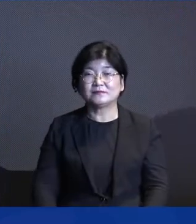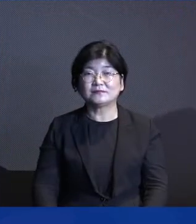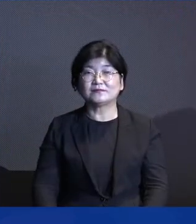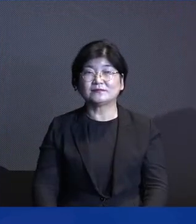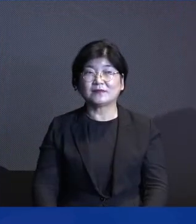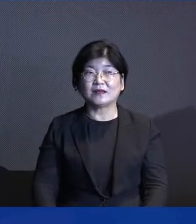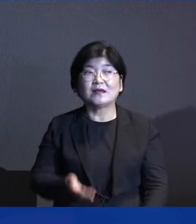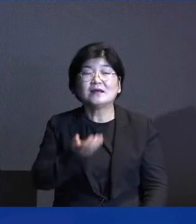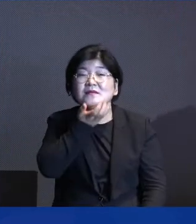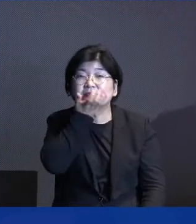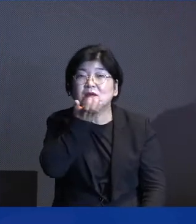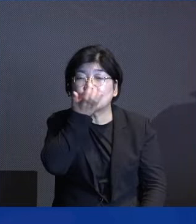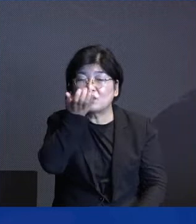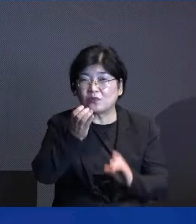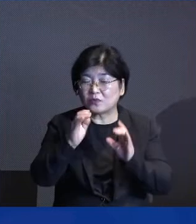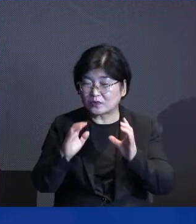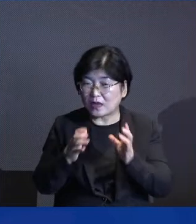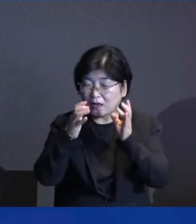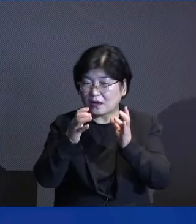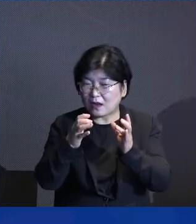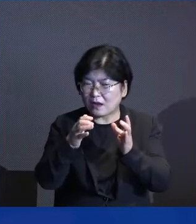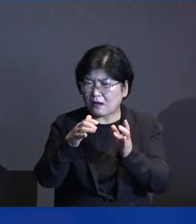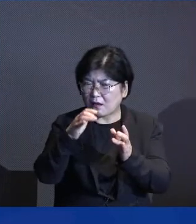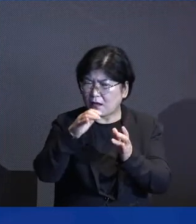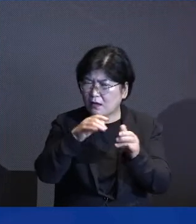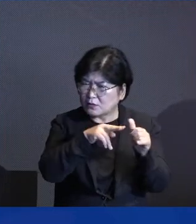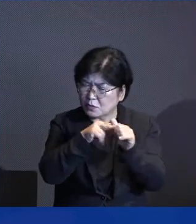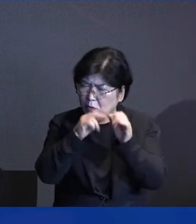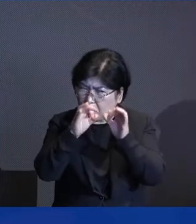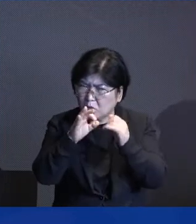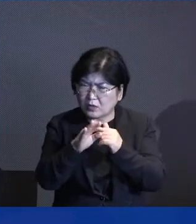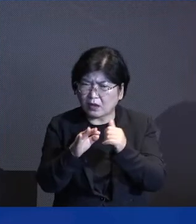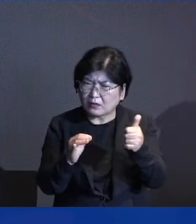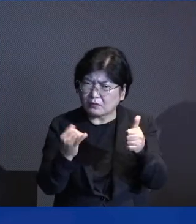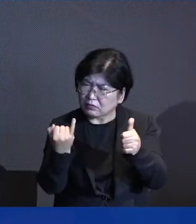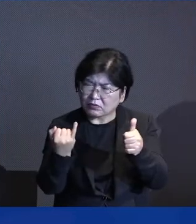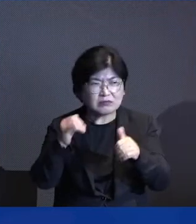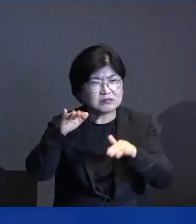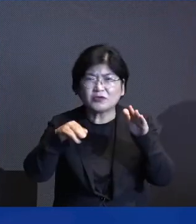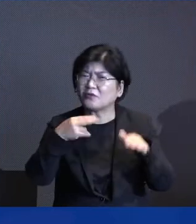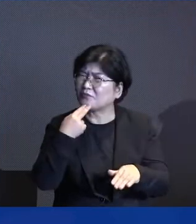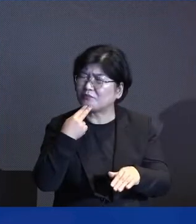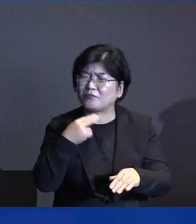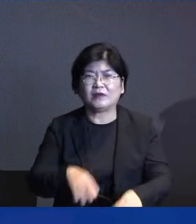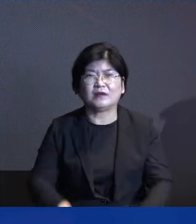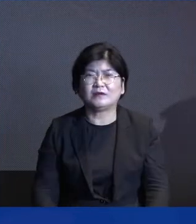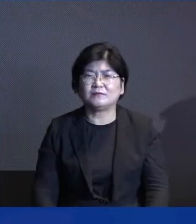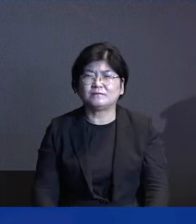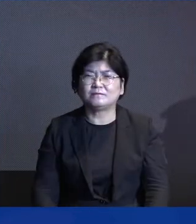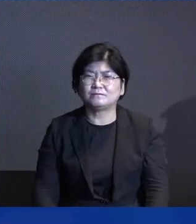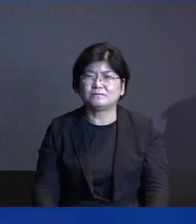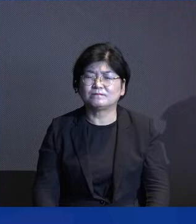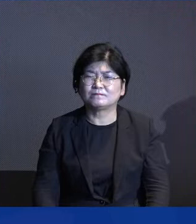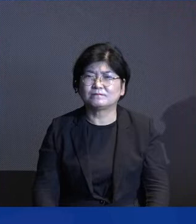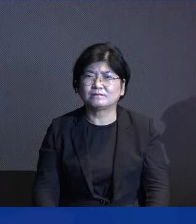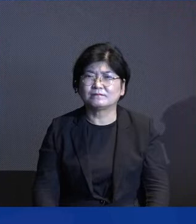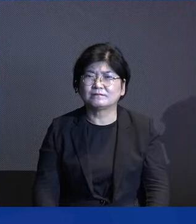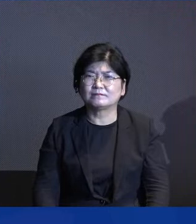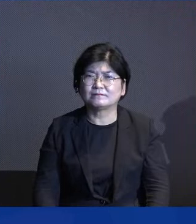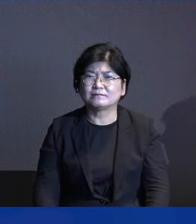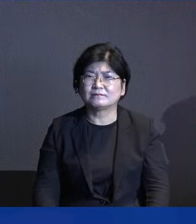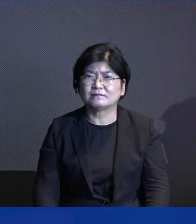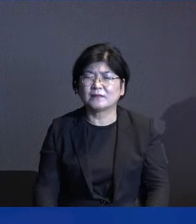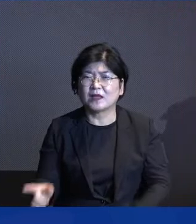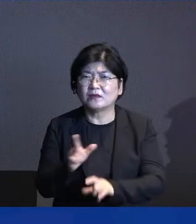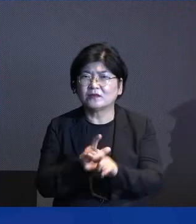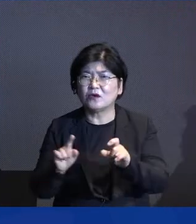data, and relatively younger groups were more likely to score high on loneliness. And also, I was expecting